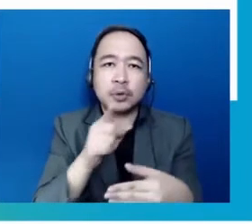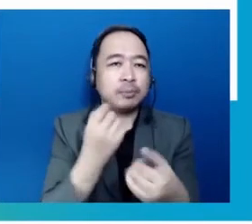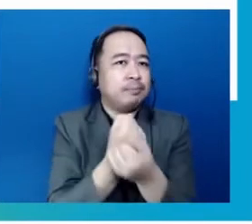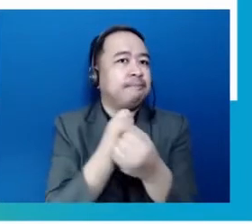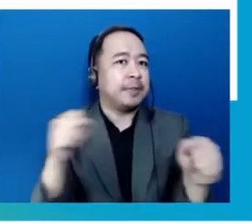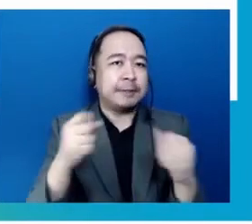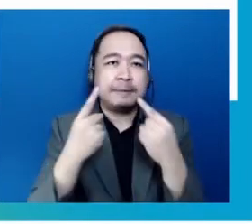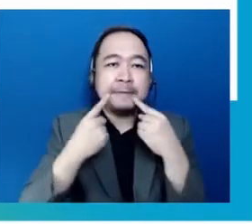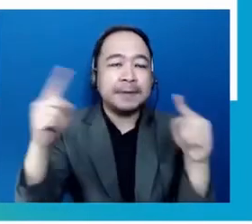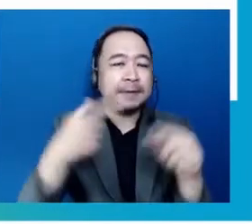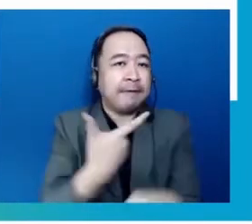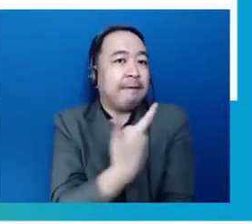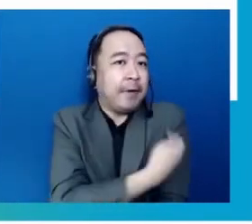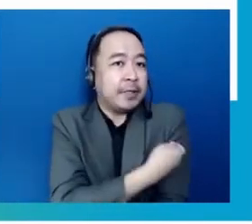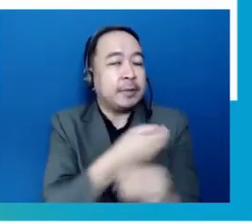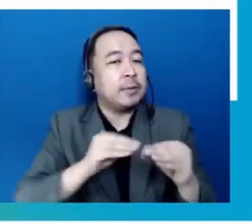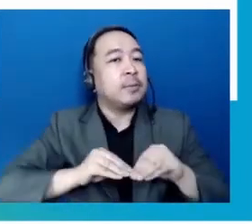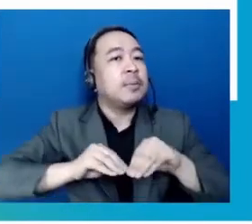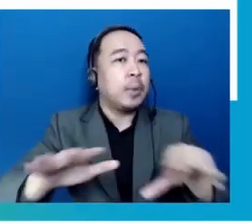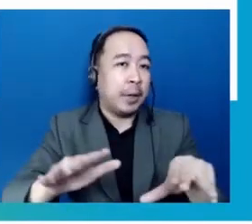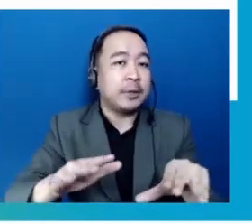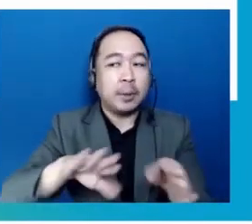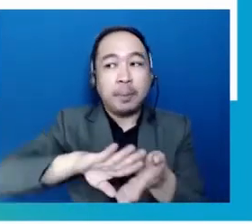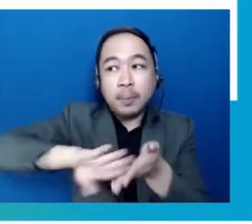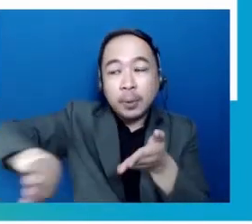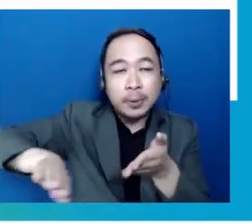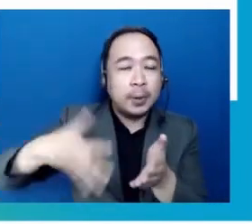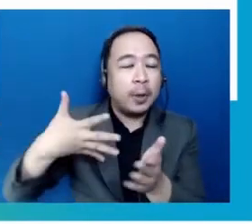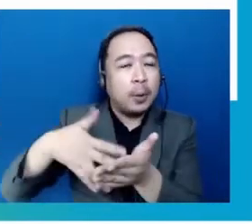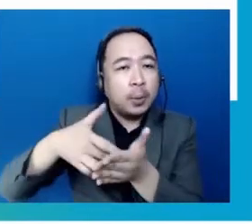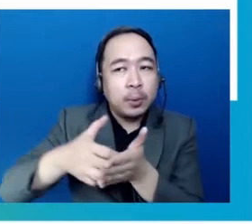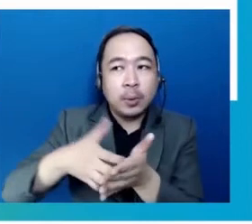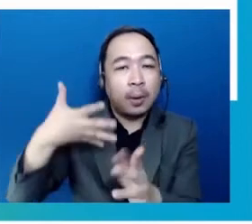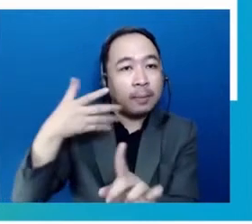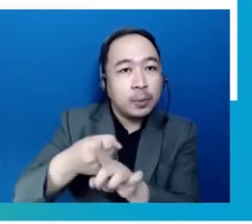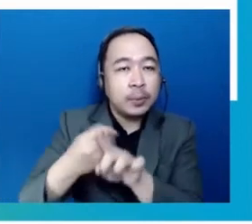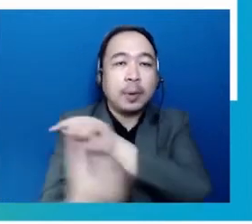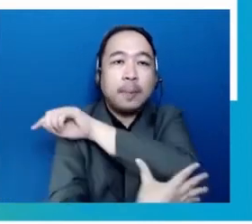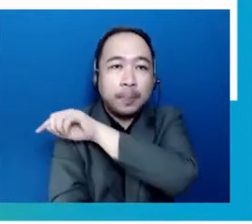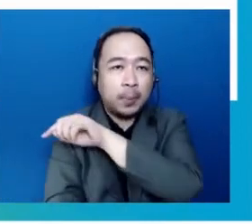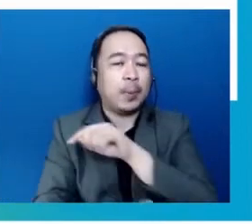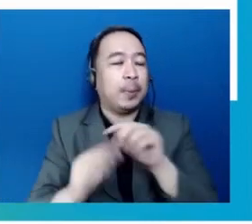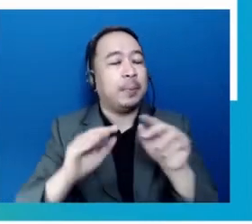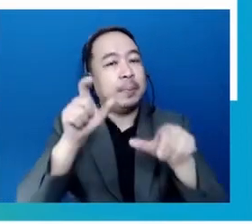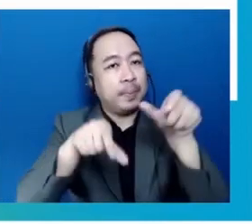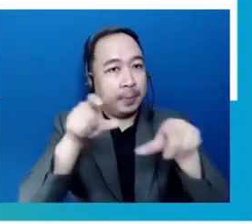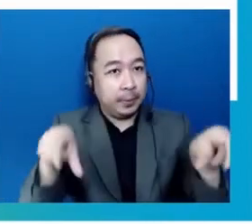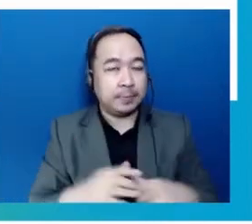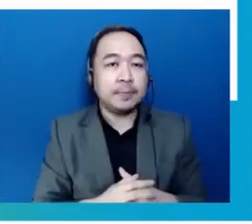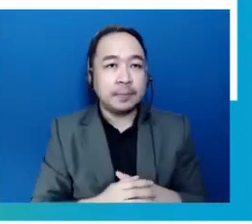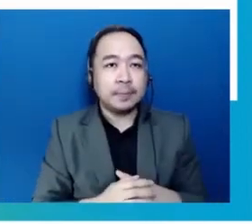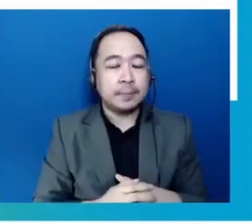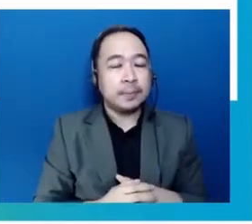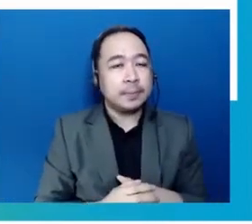delivered to the most poor, marginalized, and vulnerable populations. And of course, CSO can